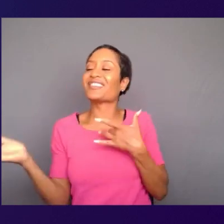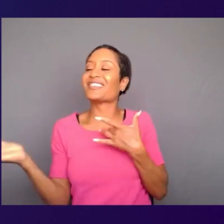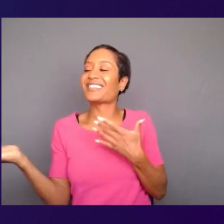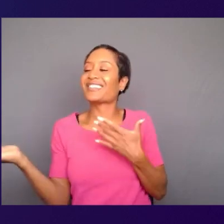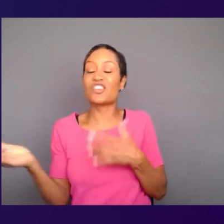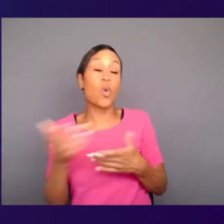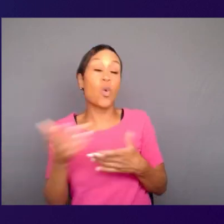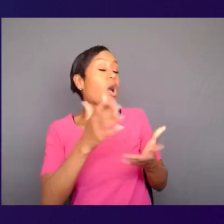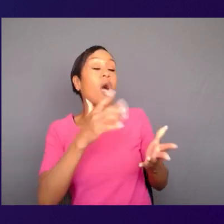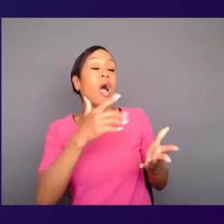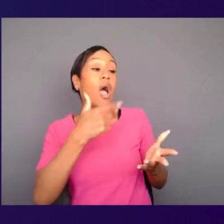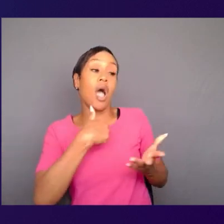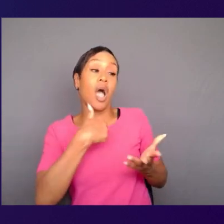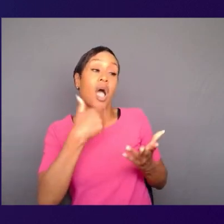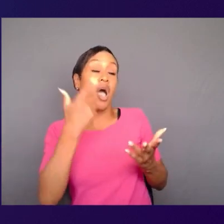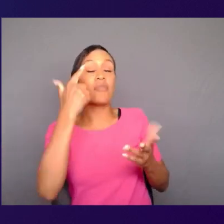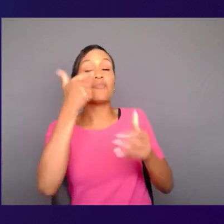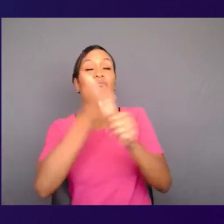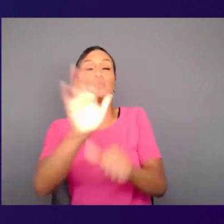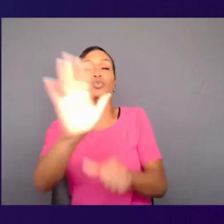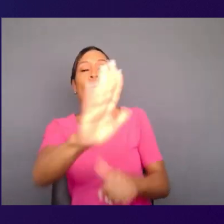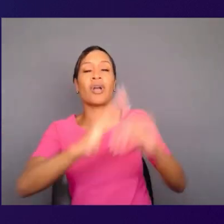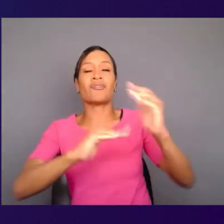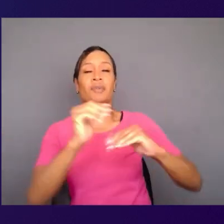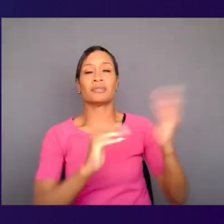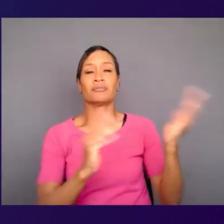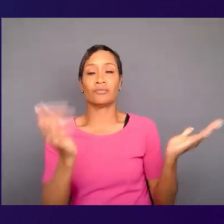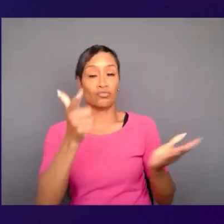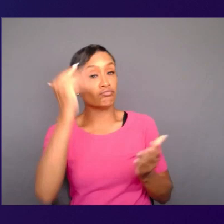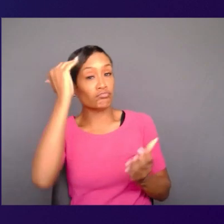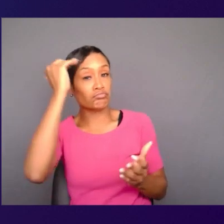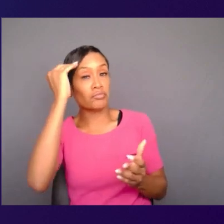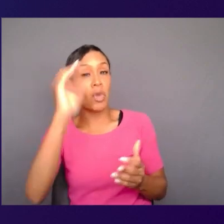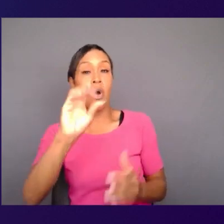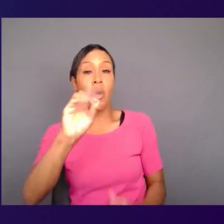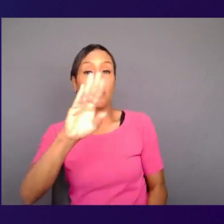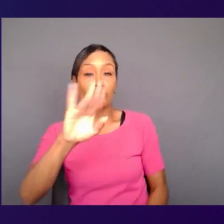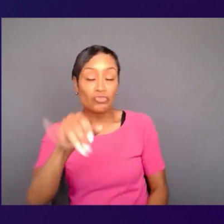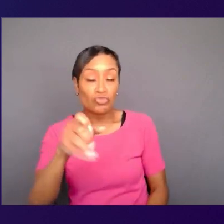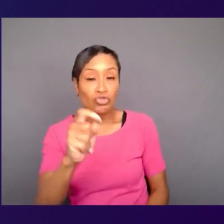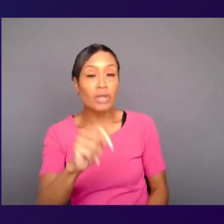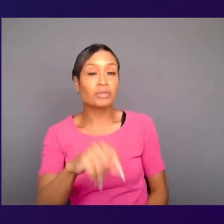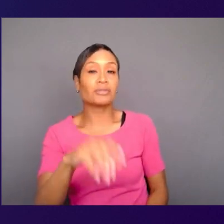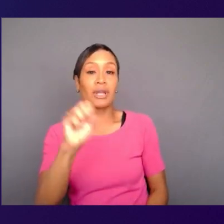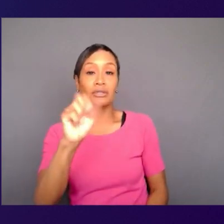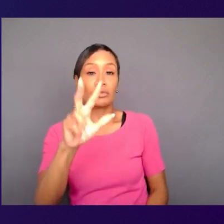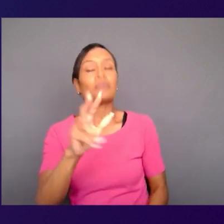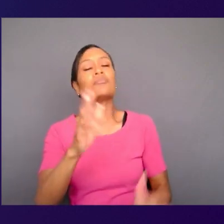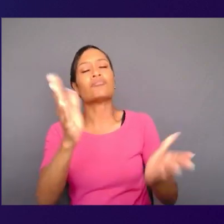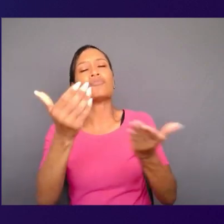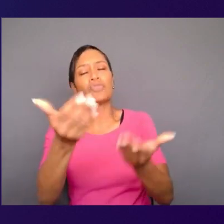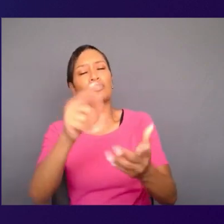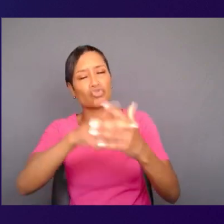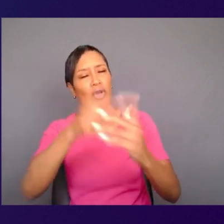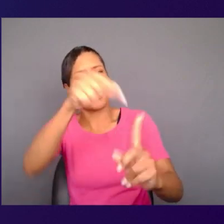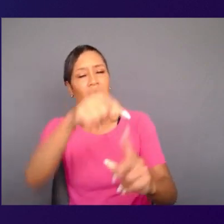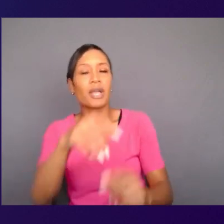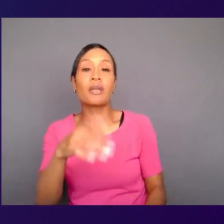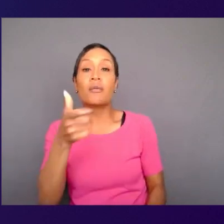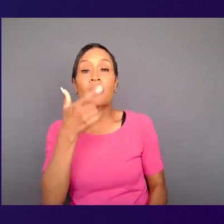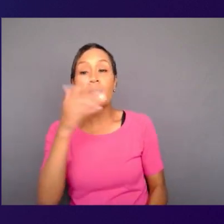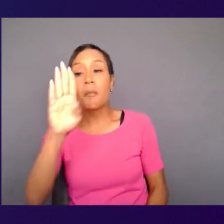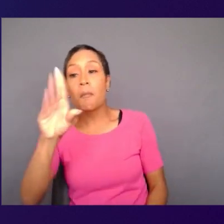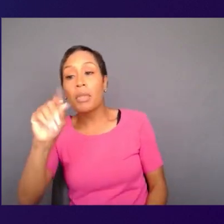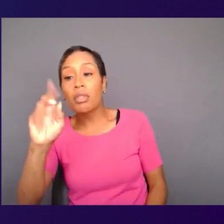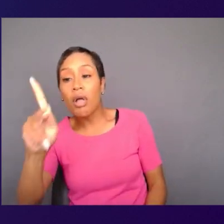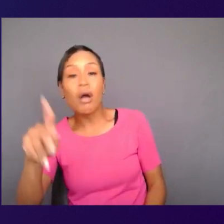whichever topic you're most comfortable with. So if you're most familiar with Object and S3, then start there. If you're more of a block or a file